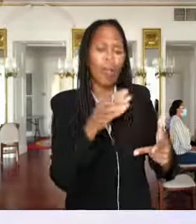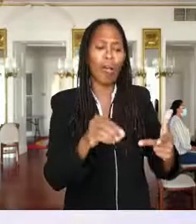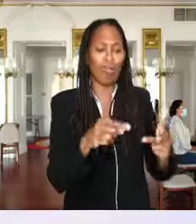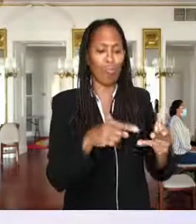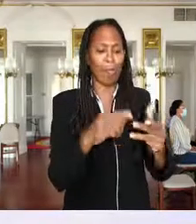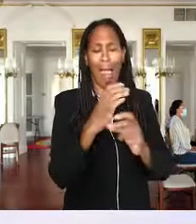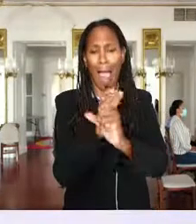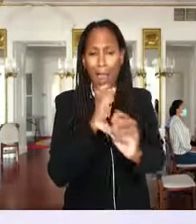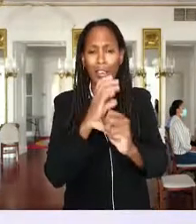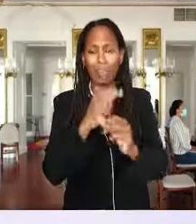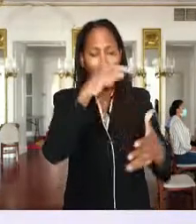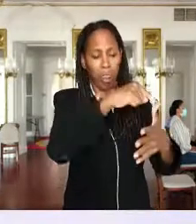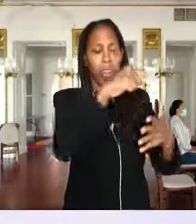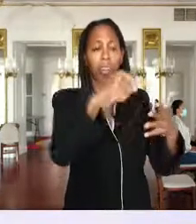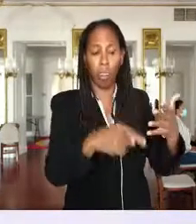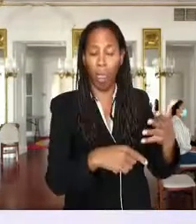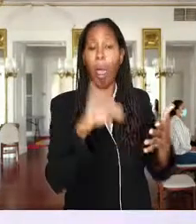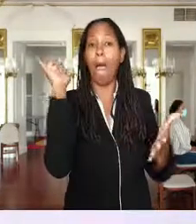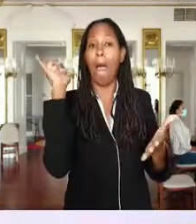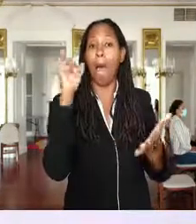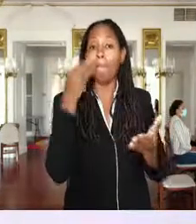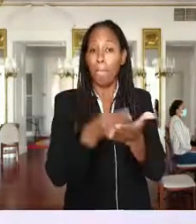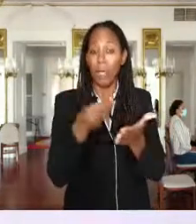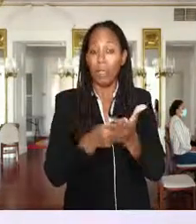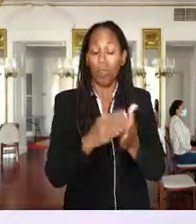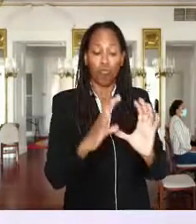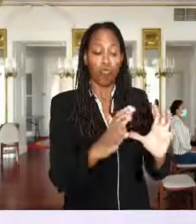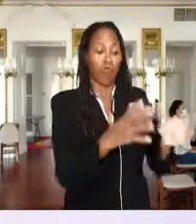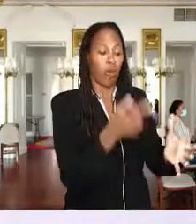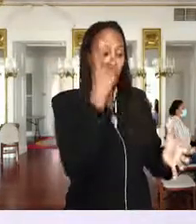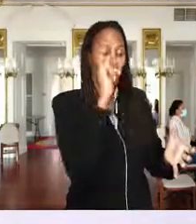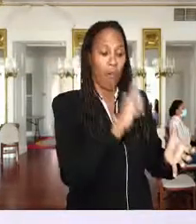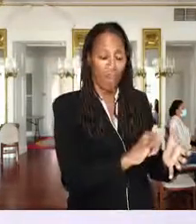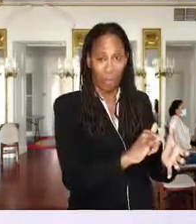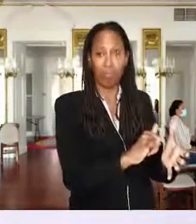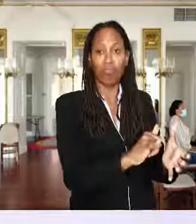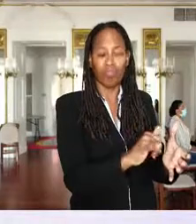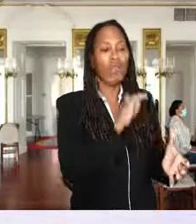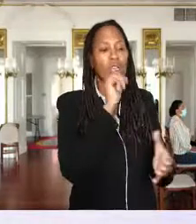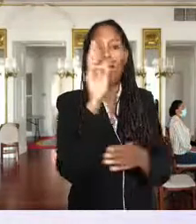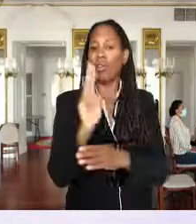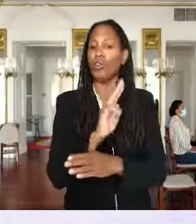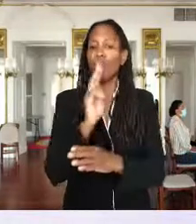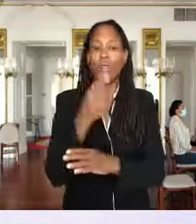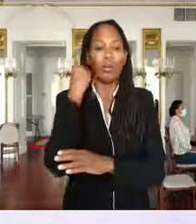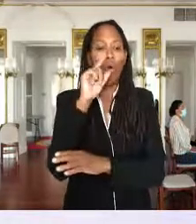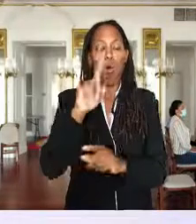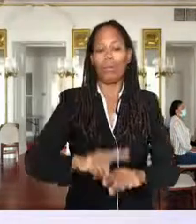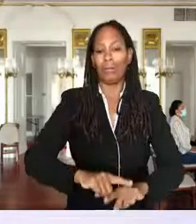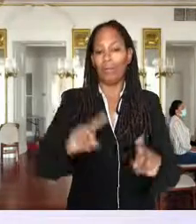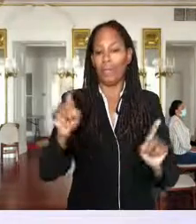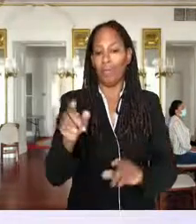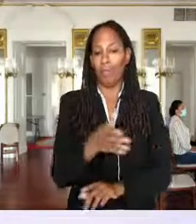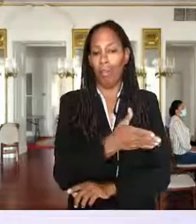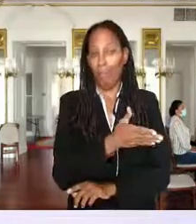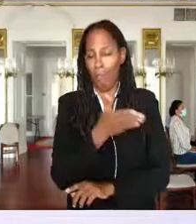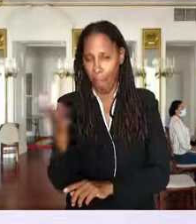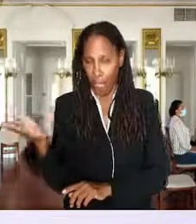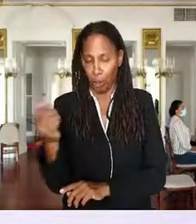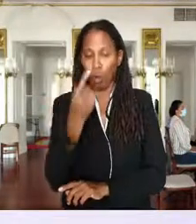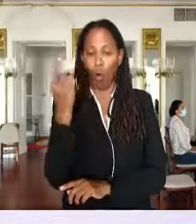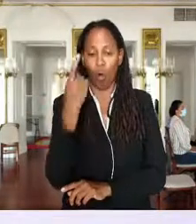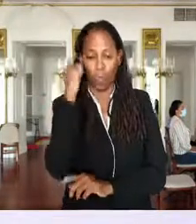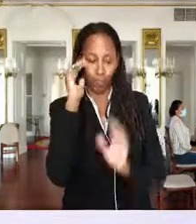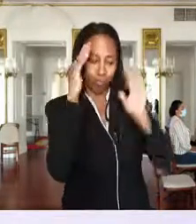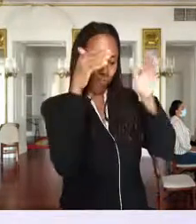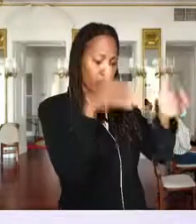ads. They set aside the money just for this. So it's not like we're using it for anything else than what it's supposed to be